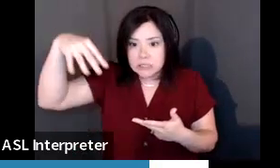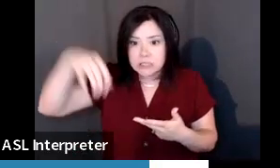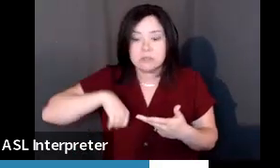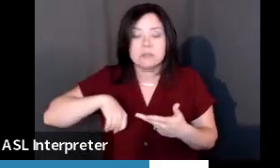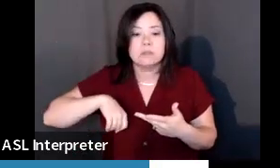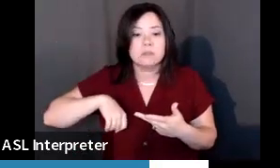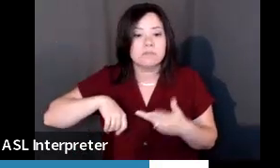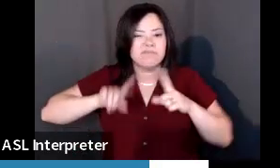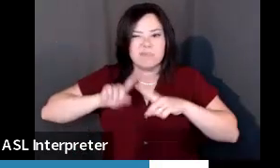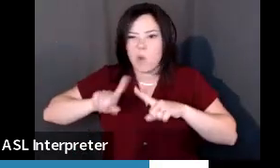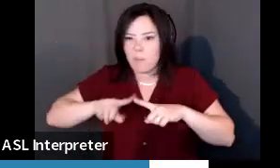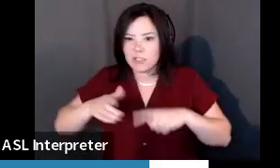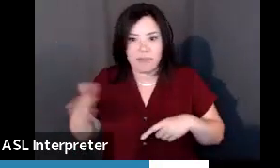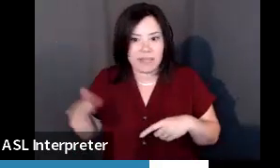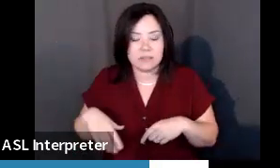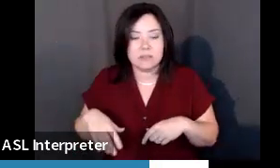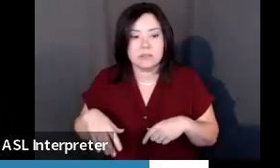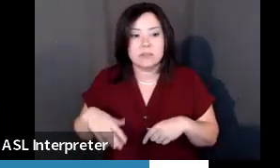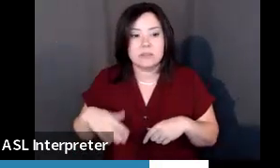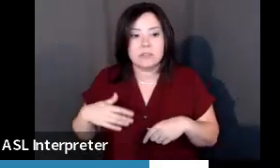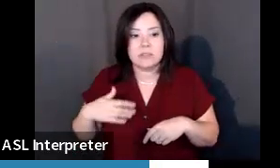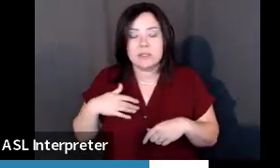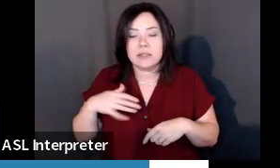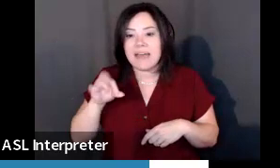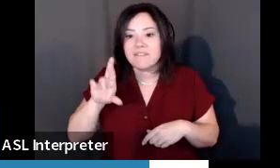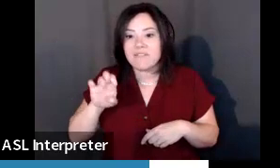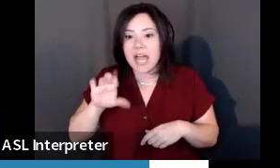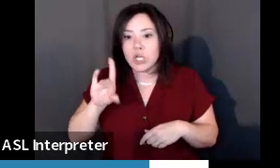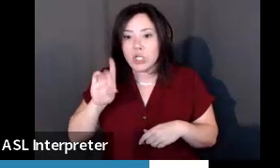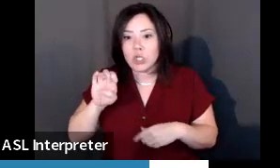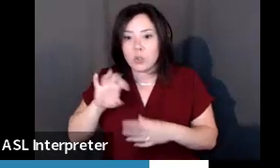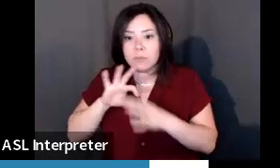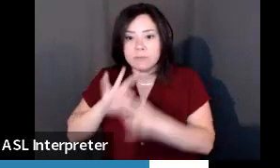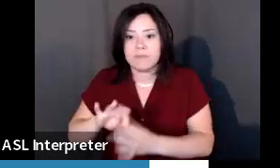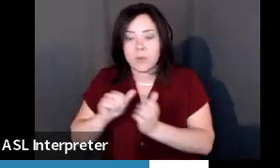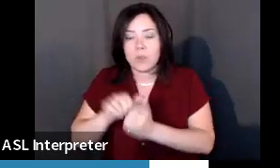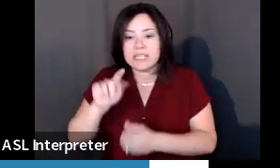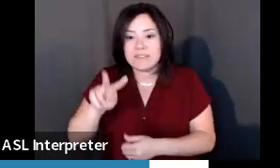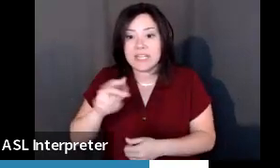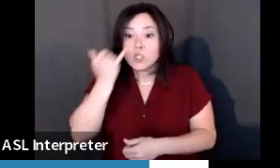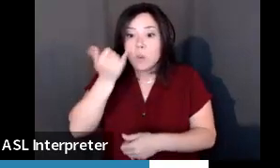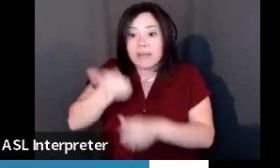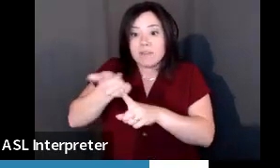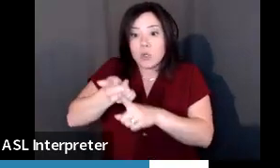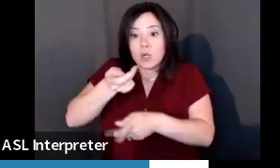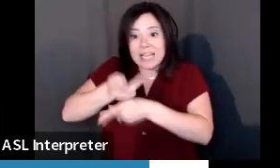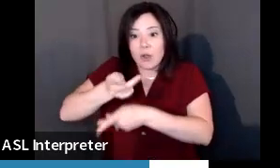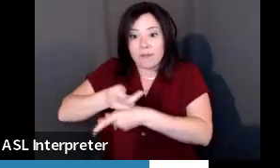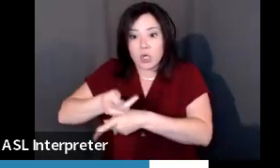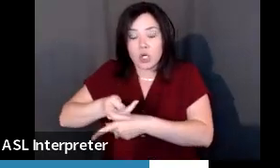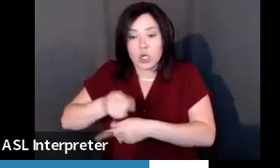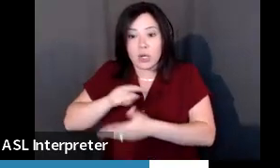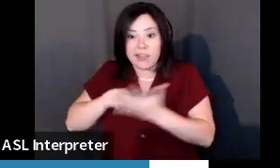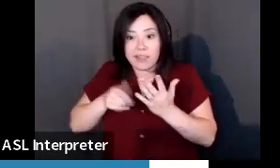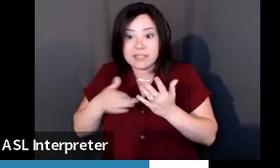just a whole bunch of things. They even have a fire cube that works with your TV. So again, if you're a caregiver, these are things that can be